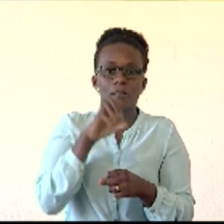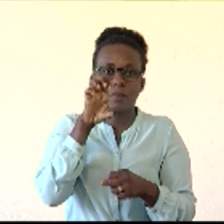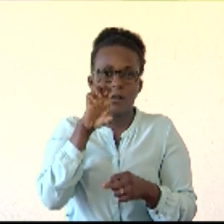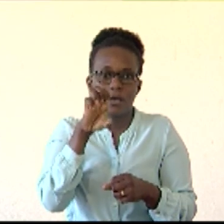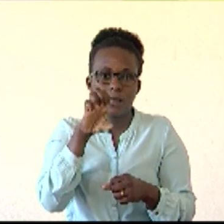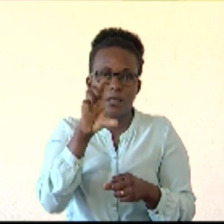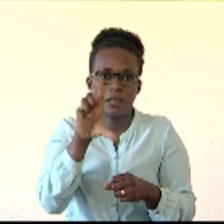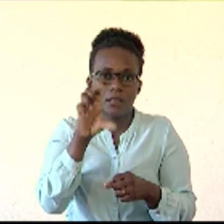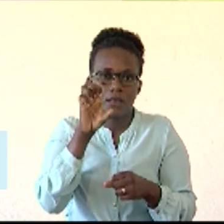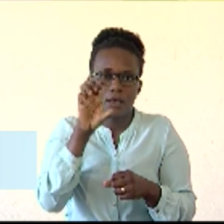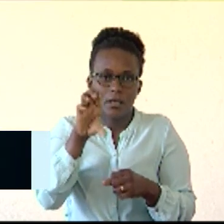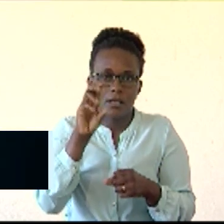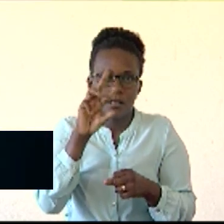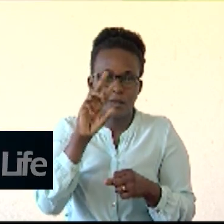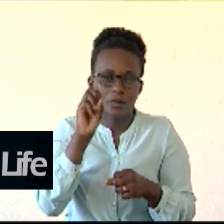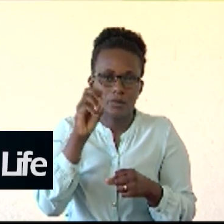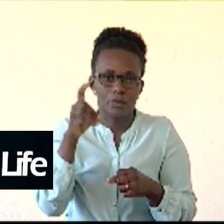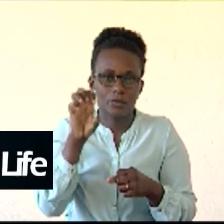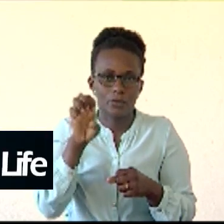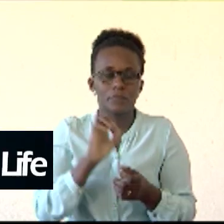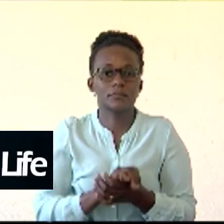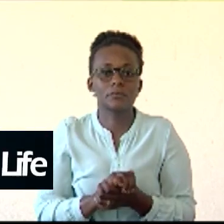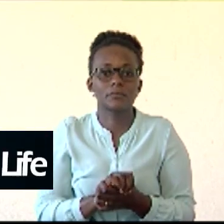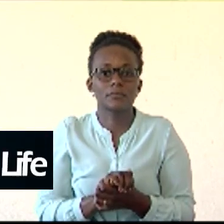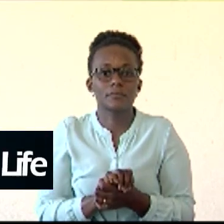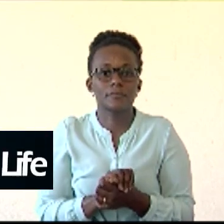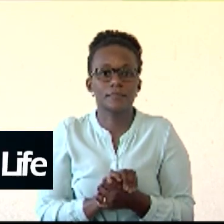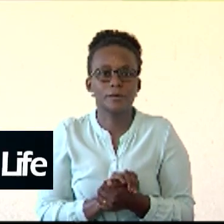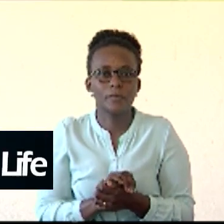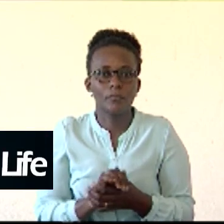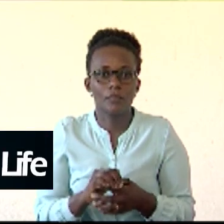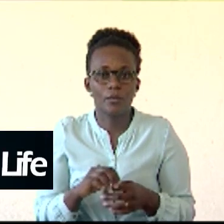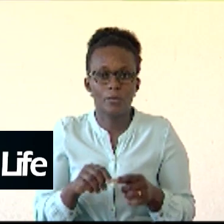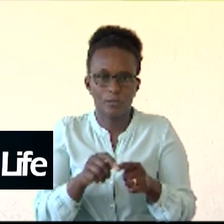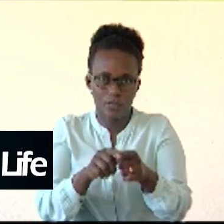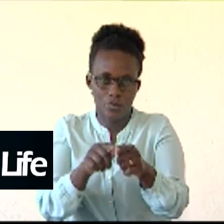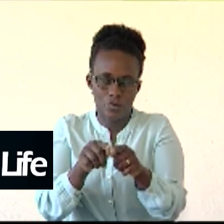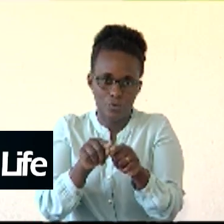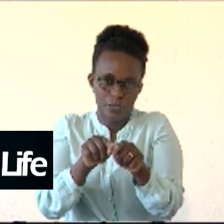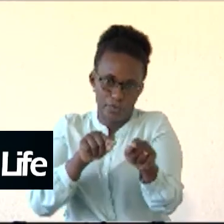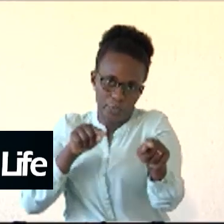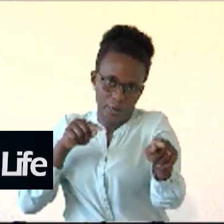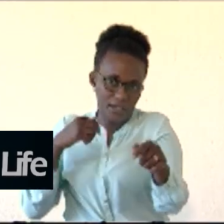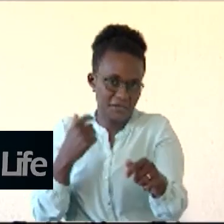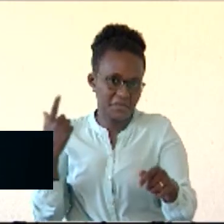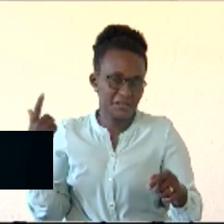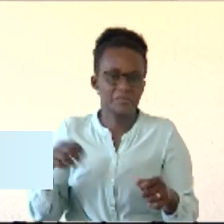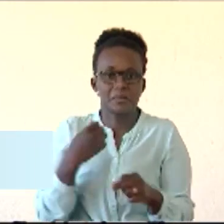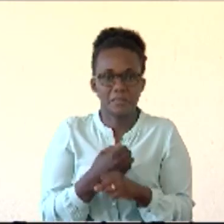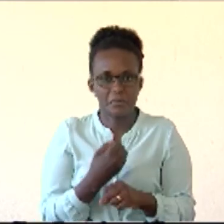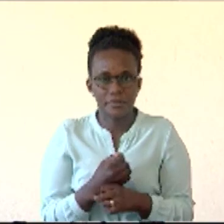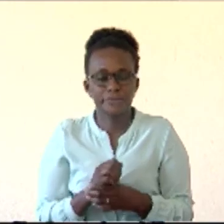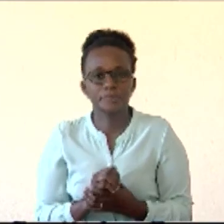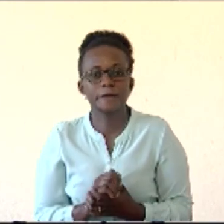The roofings, most of the roofings are made of aluminum. In most cases, many usually say iron sheets, but they are